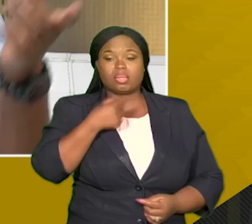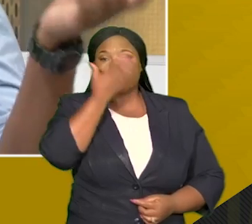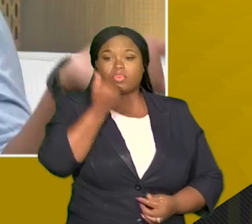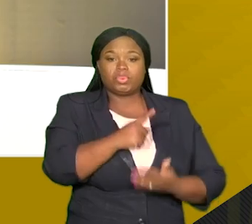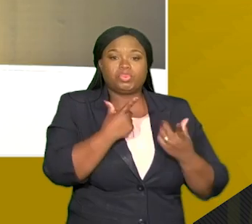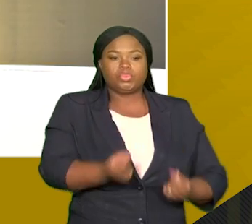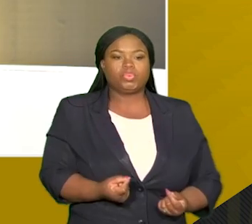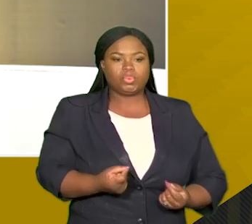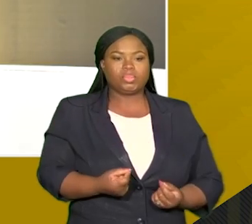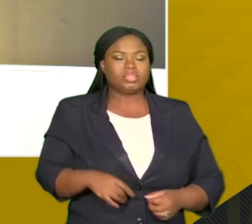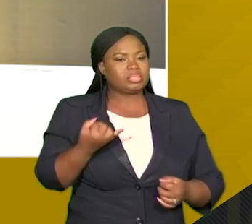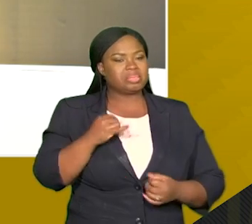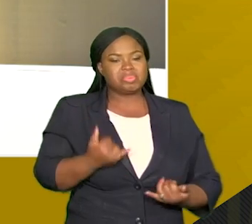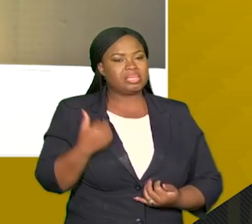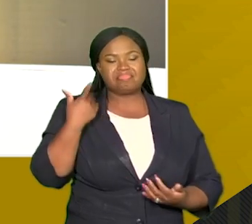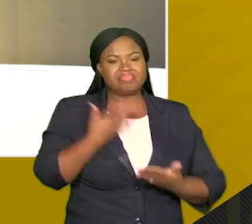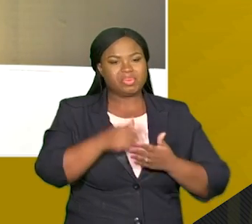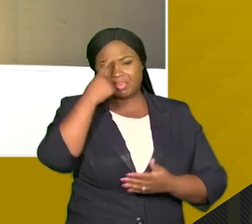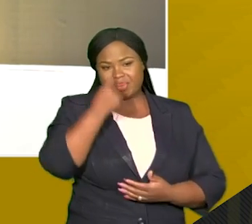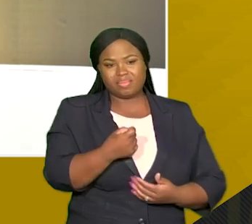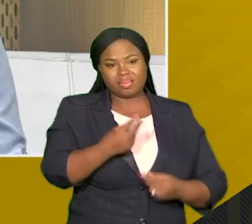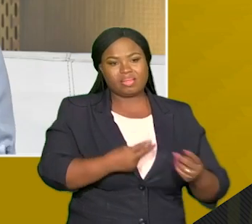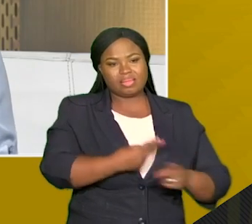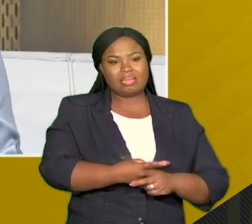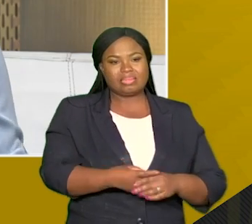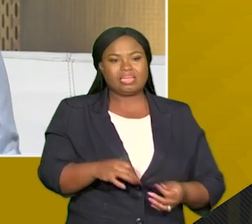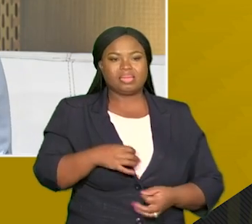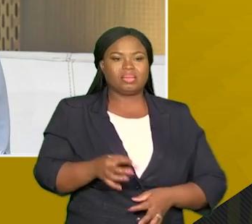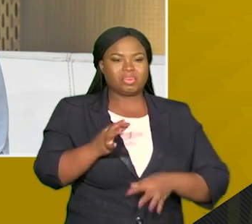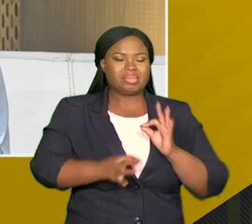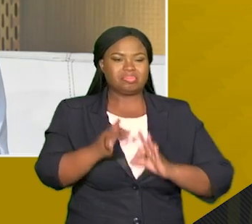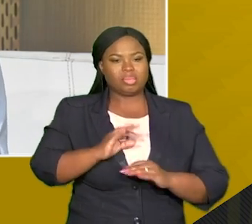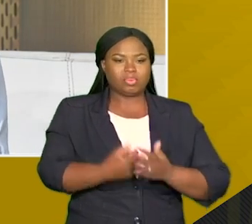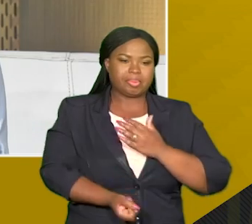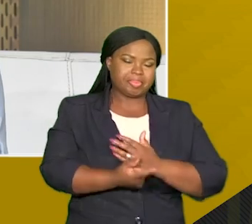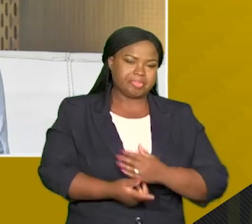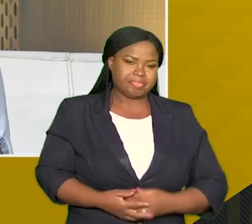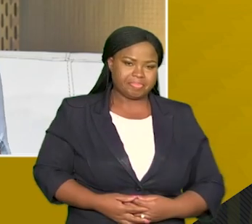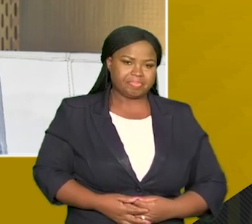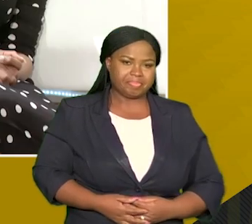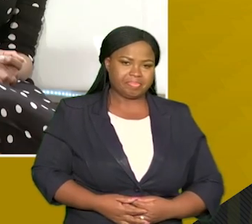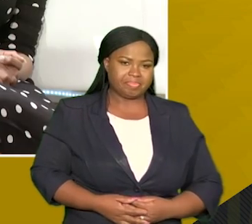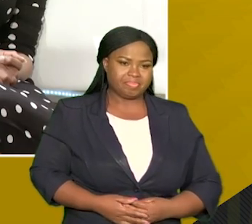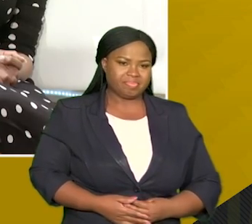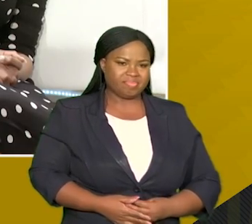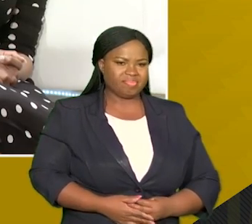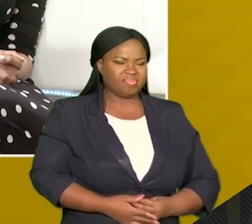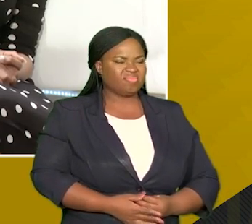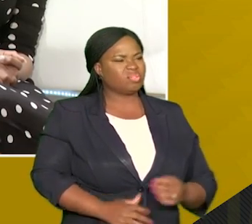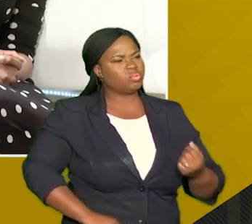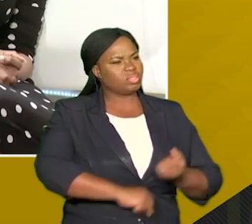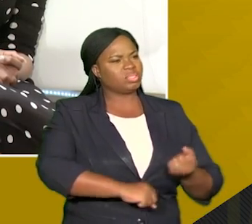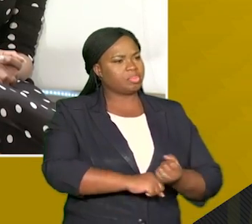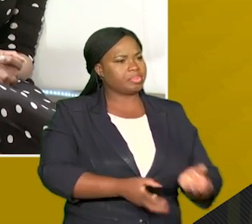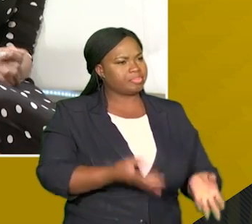what she until she died. No police said that she's or wait till I saw. And what type of support